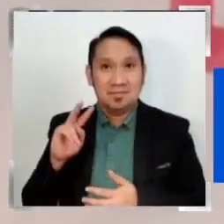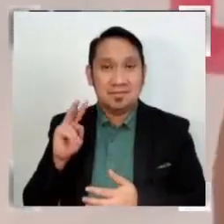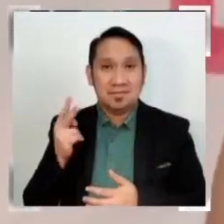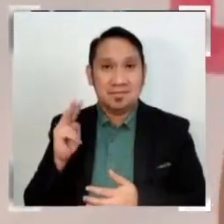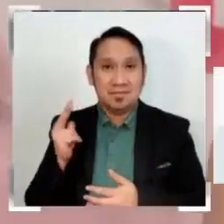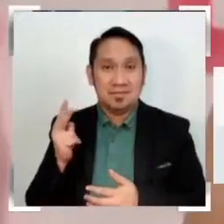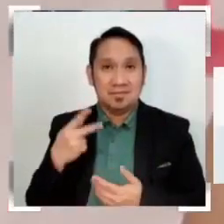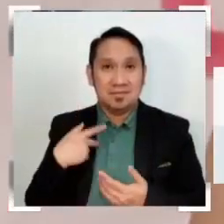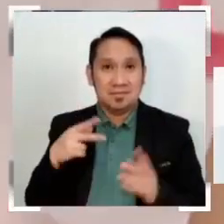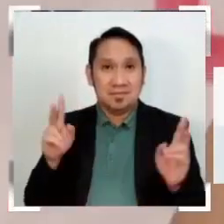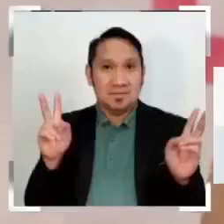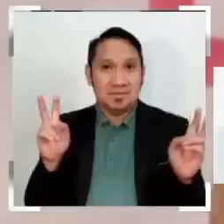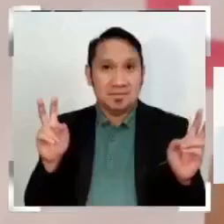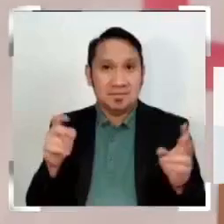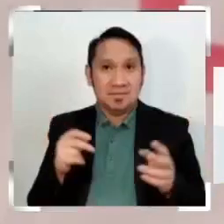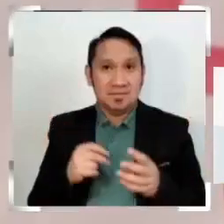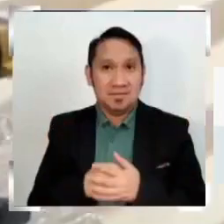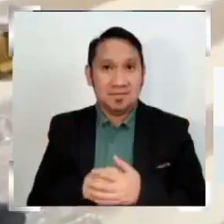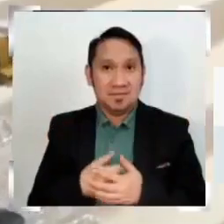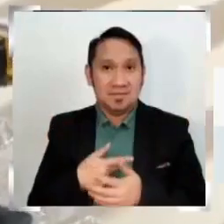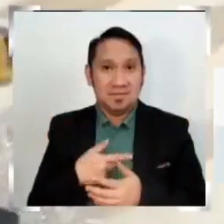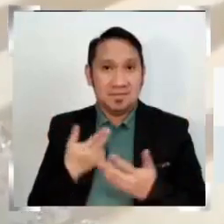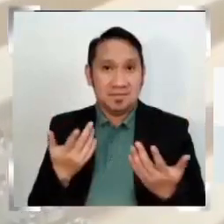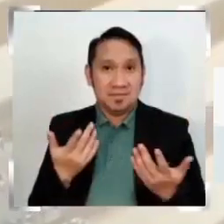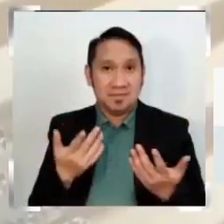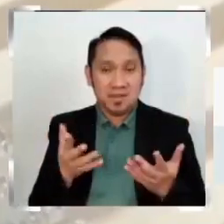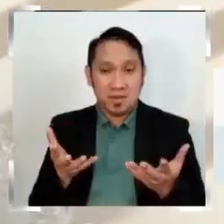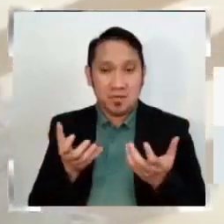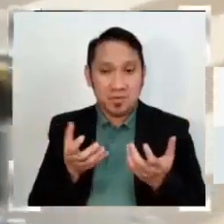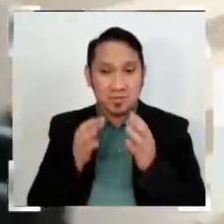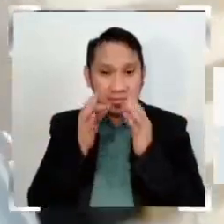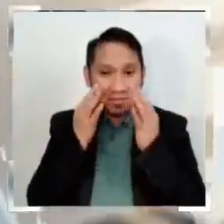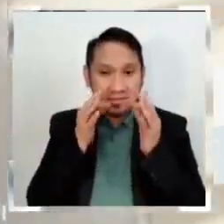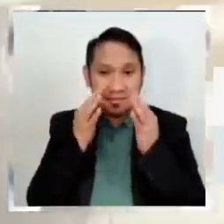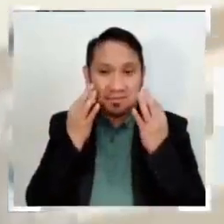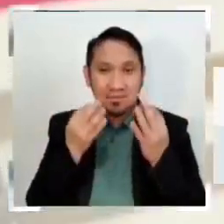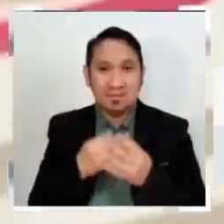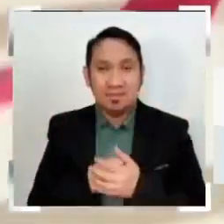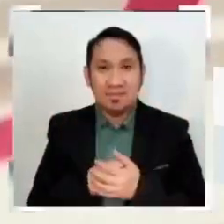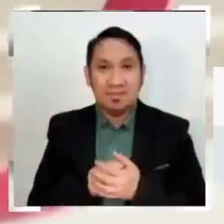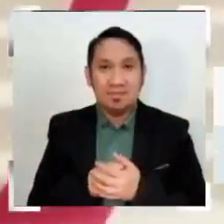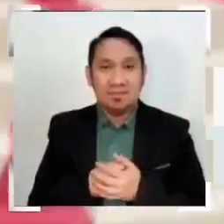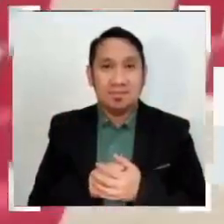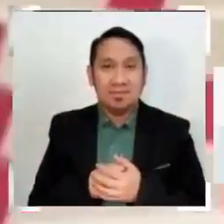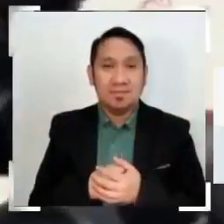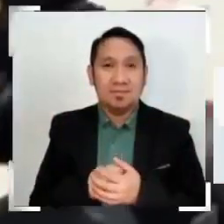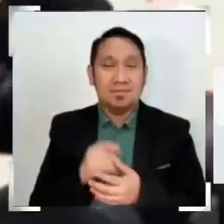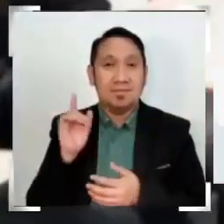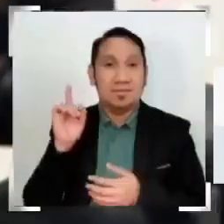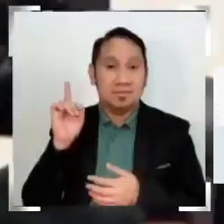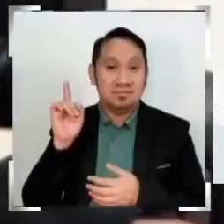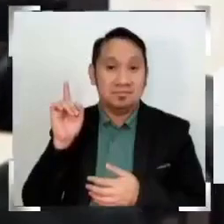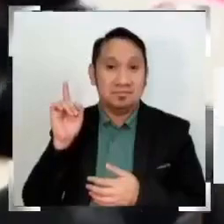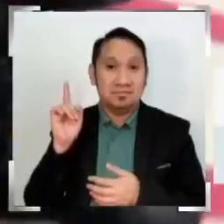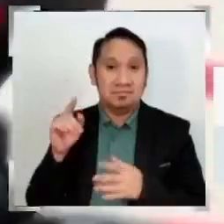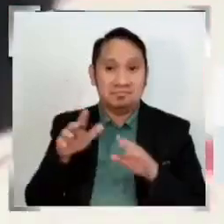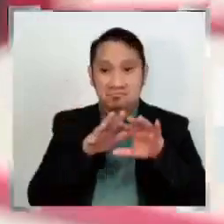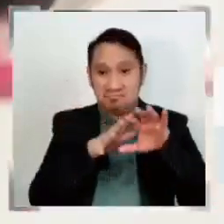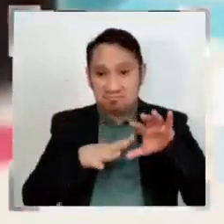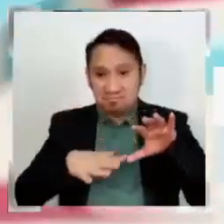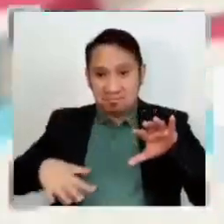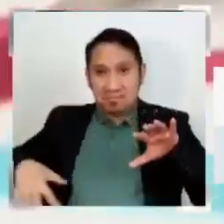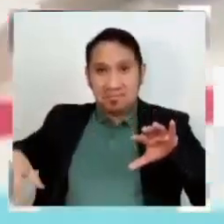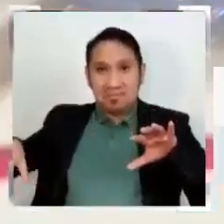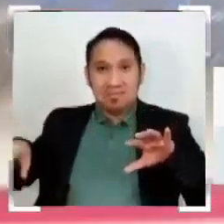was like, cats, immediately. Agaw pansin din ang 30-foot-long cape ni Jeremy Poe, while dashing in his